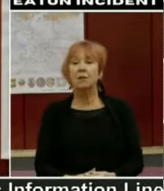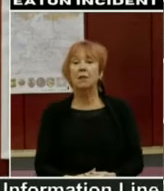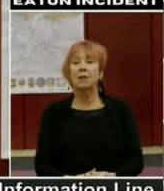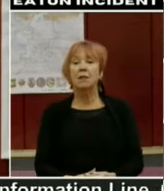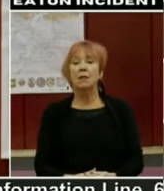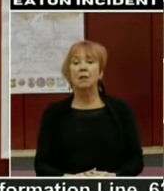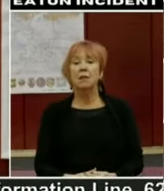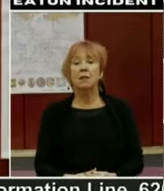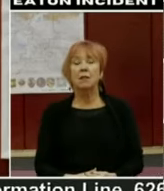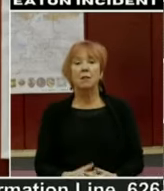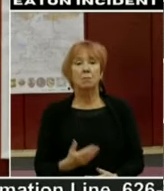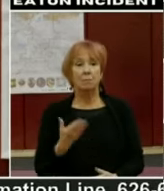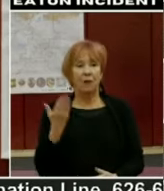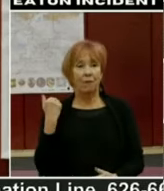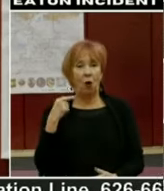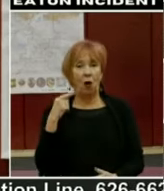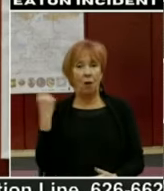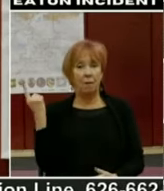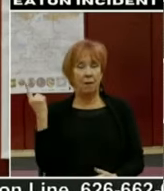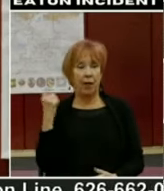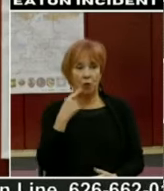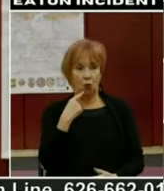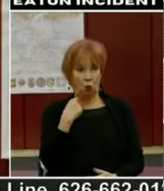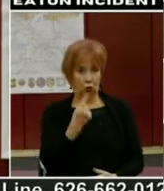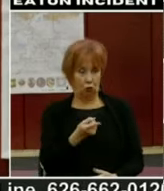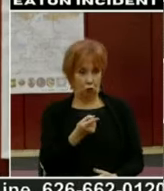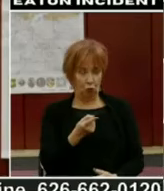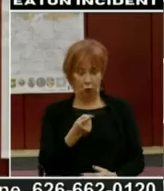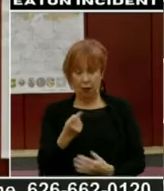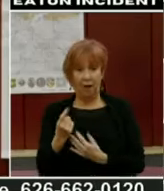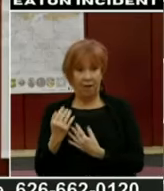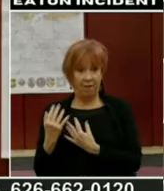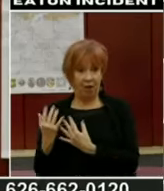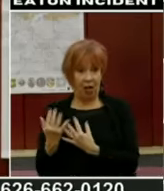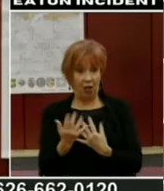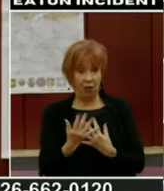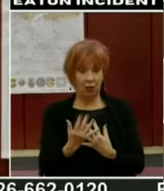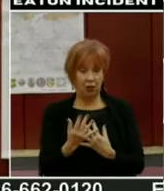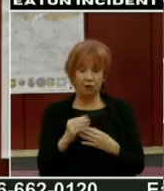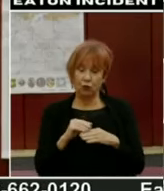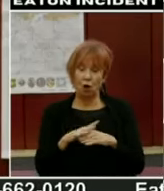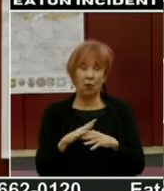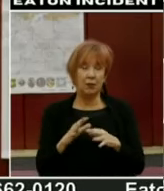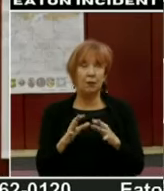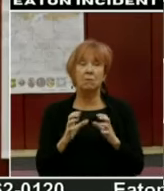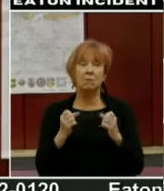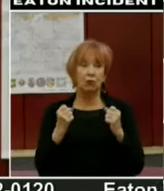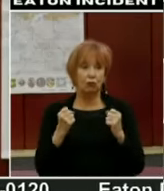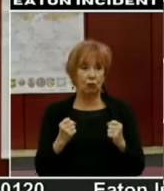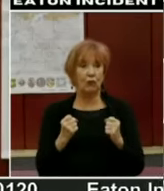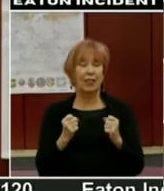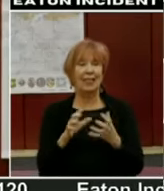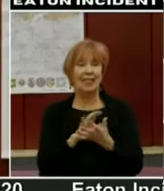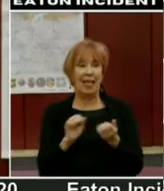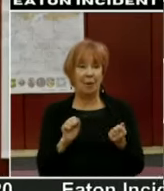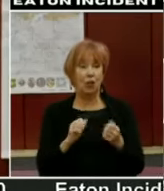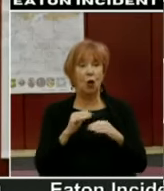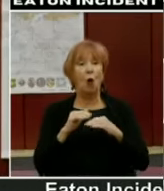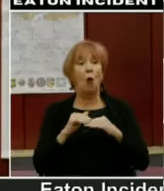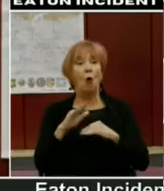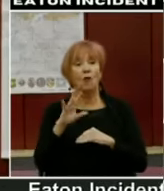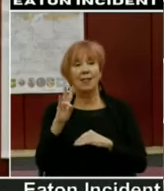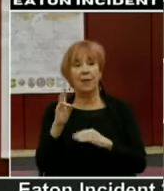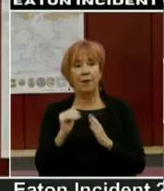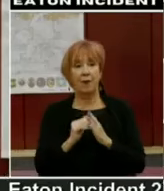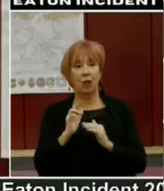As we heard, the fires has caused significant damage. We have over 7,000